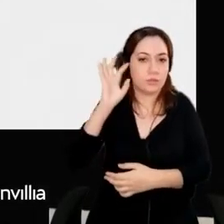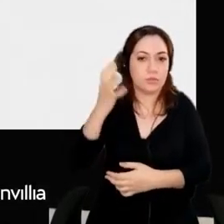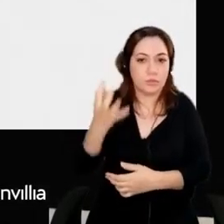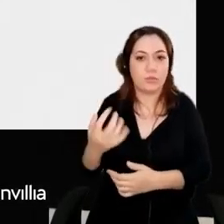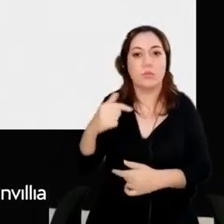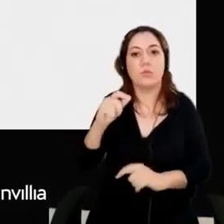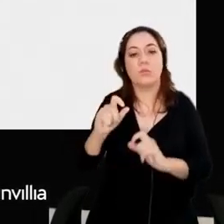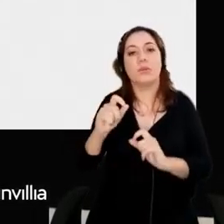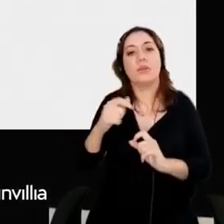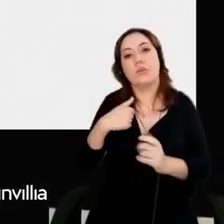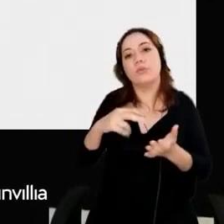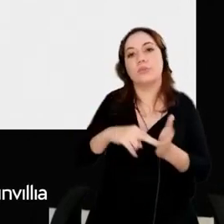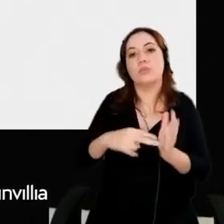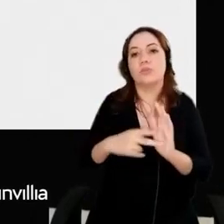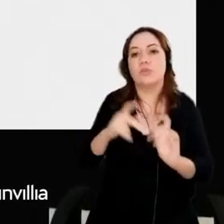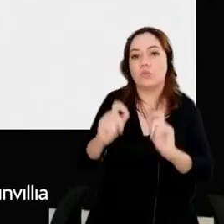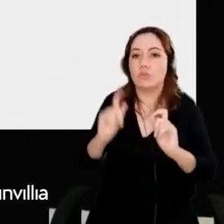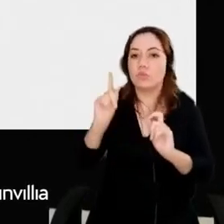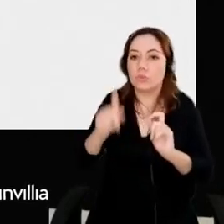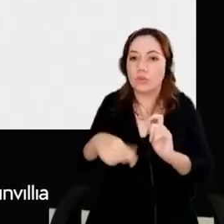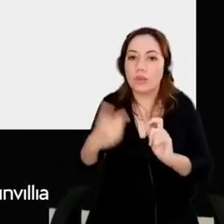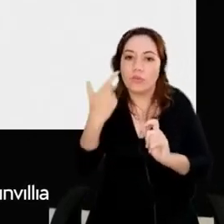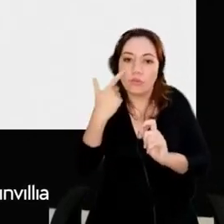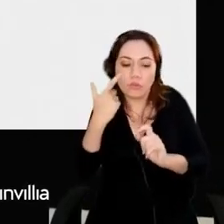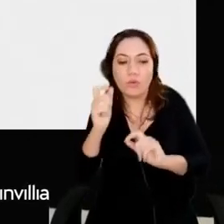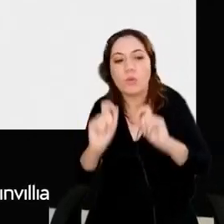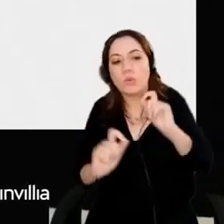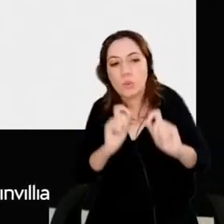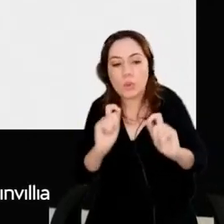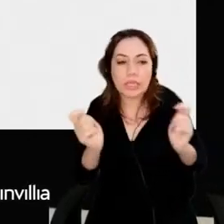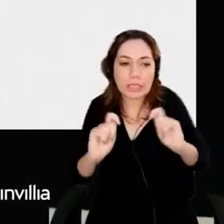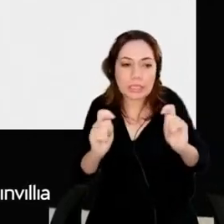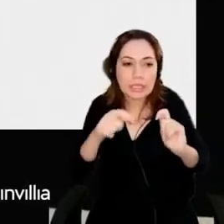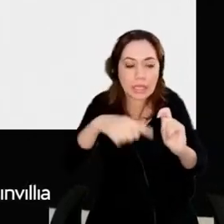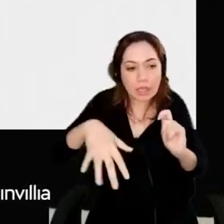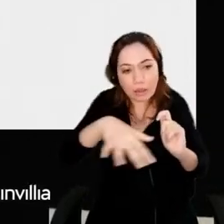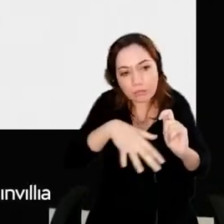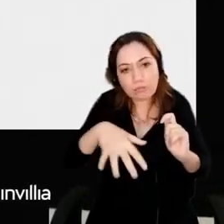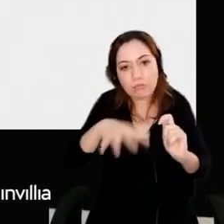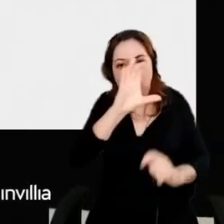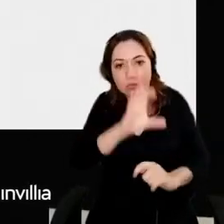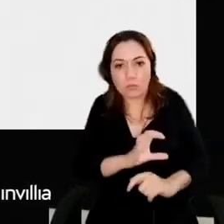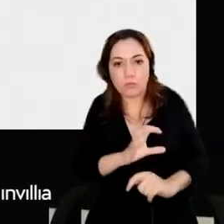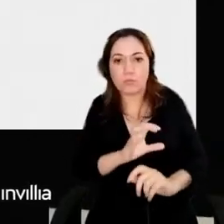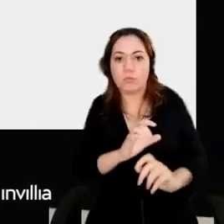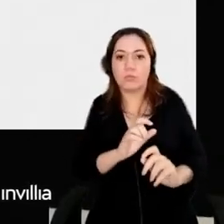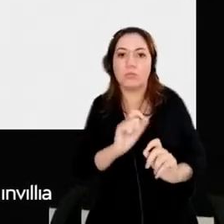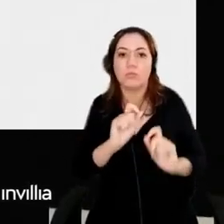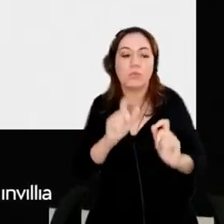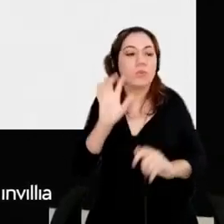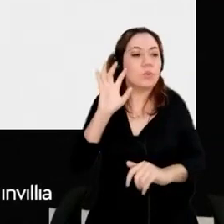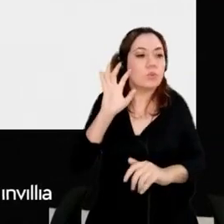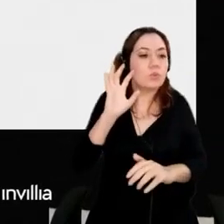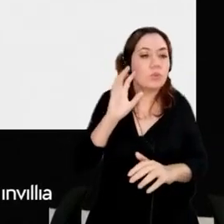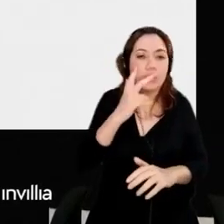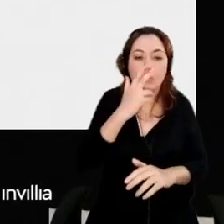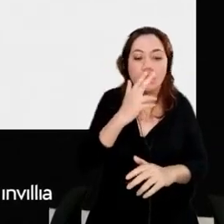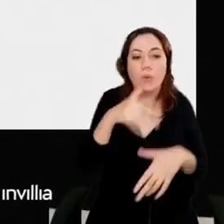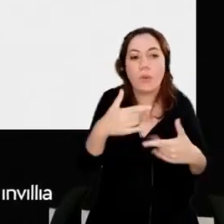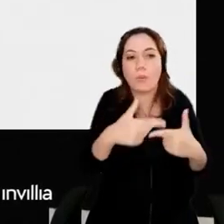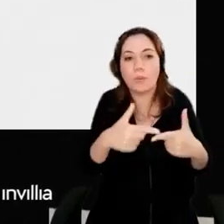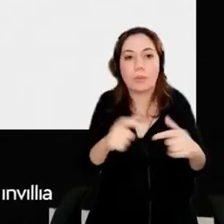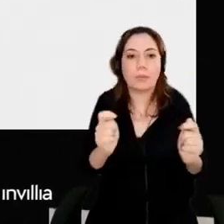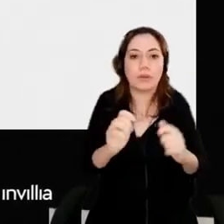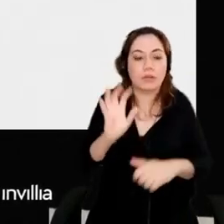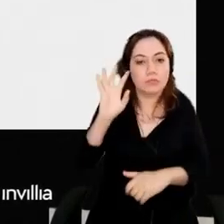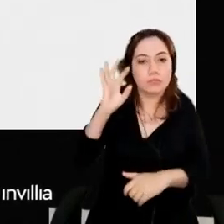of potential customers to really understand at a deep level what are some of the problems that they're trying to solve and make sure that we bring the